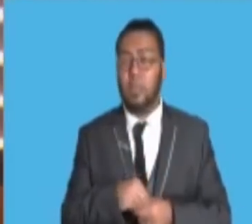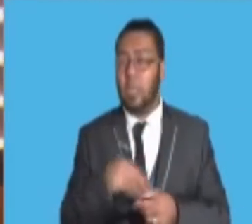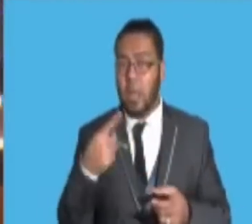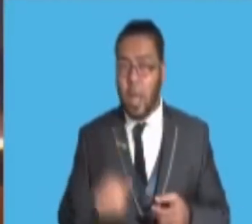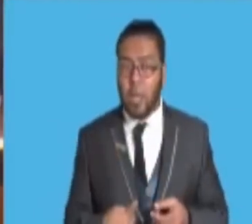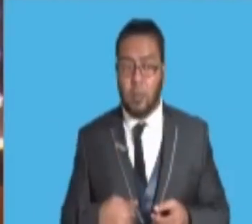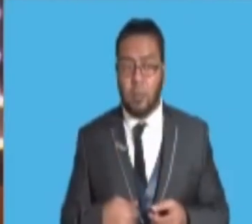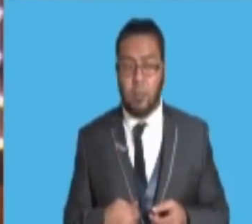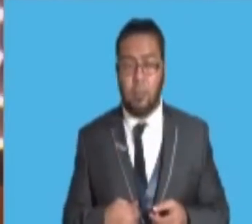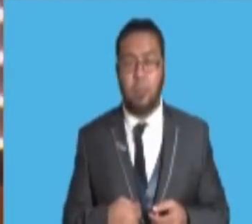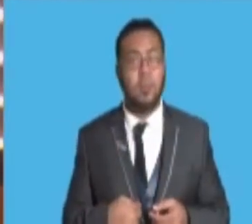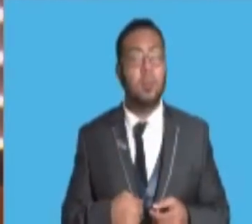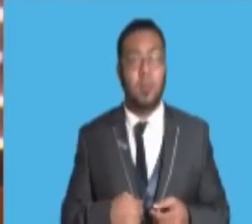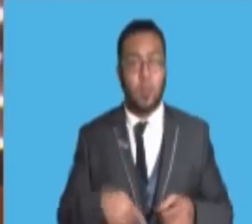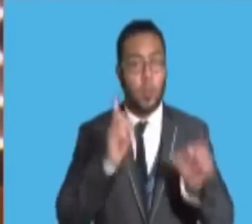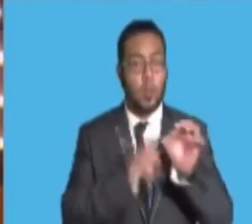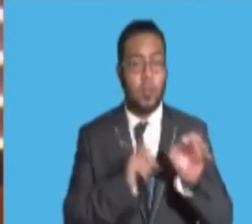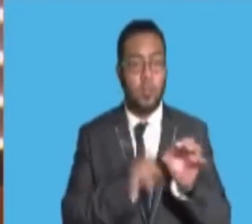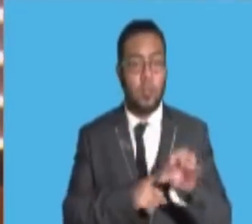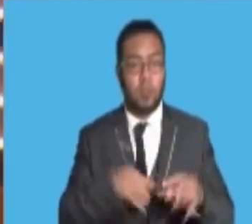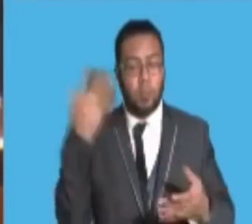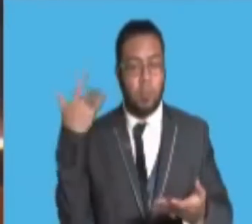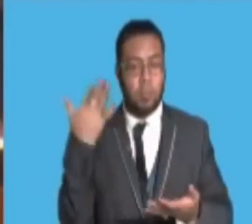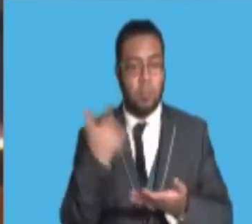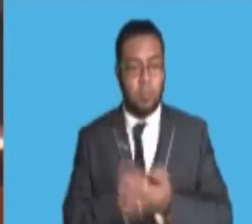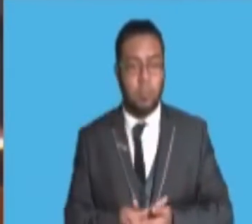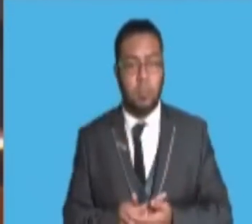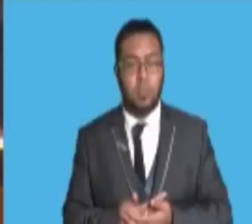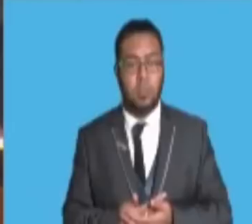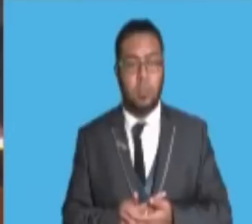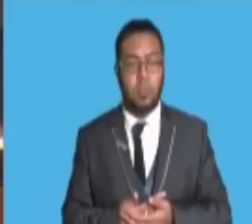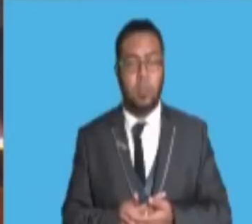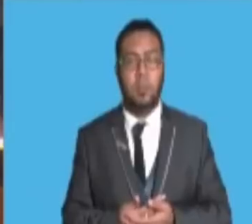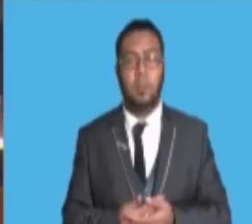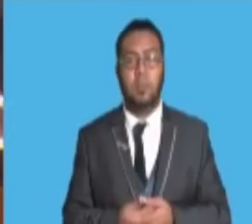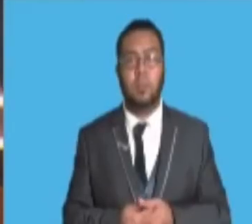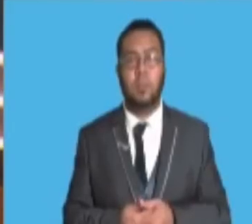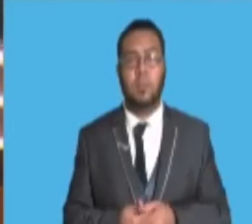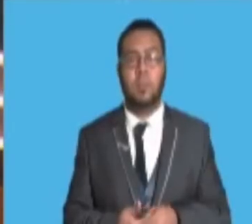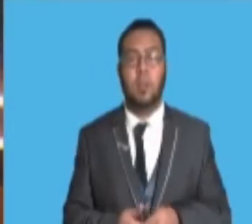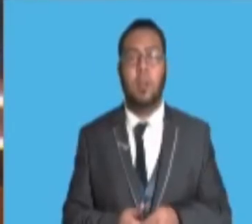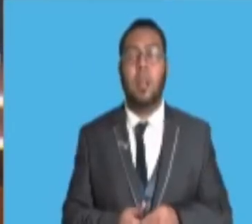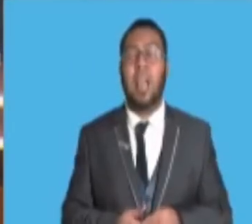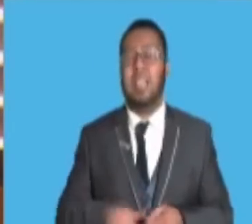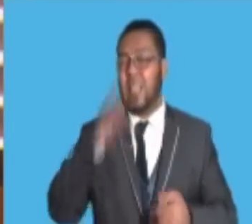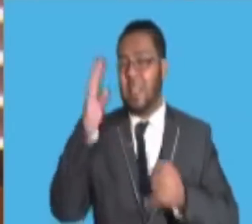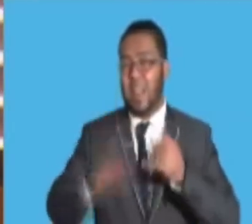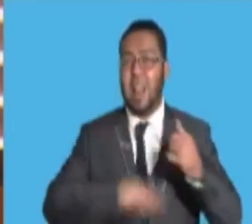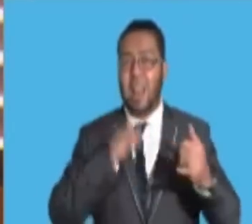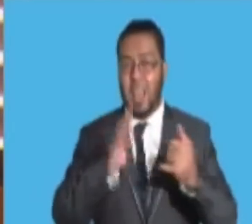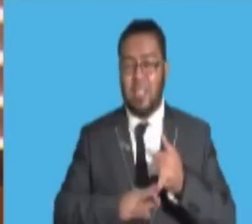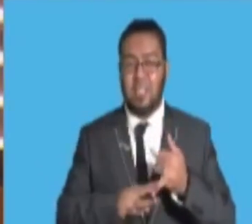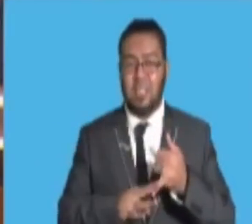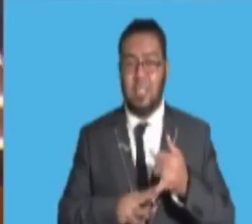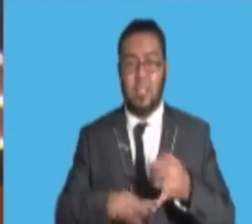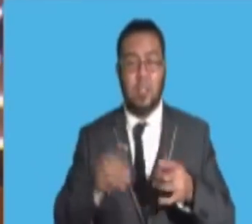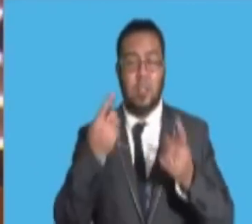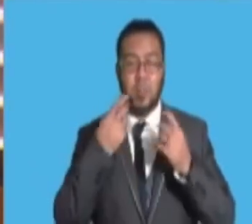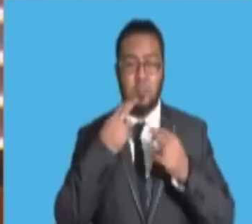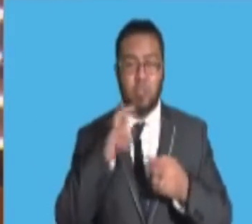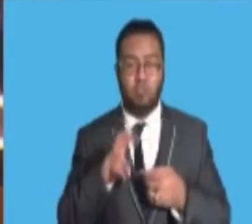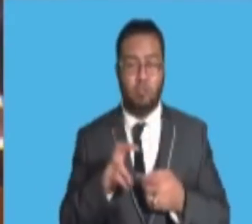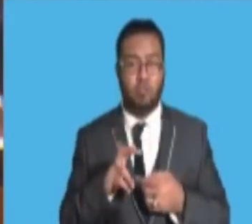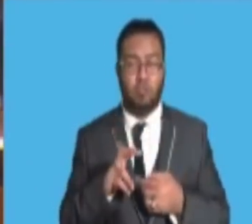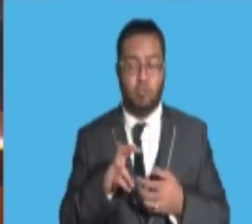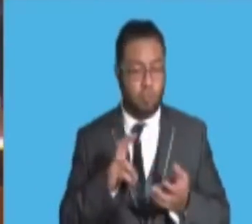faced with questions stemming from lies that were given to them by opposition parties. And as the last maiden speech, Madam Speaker, I want to